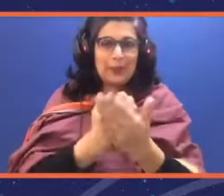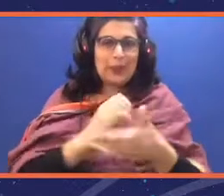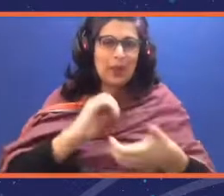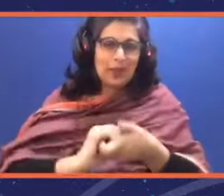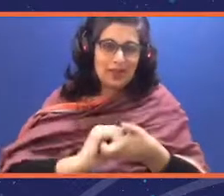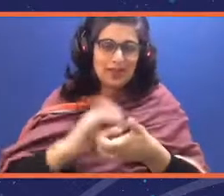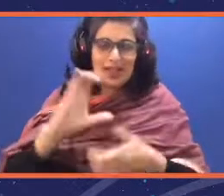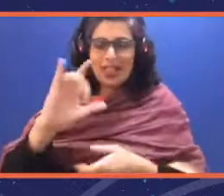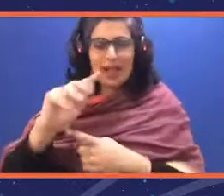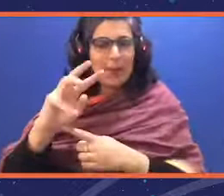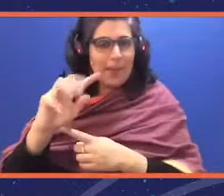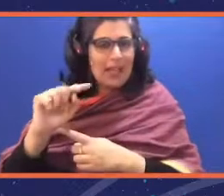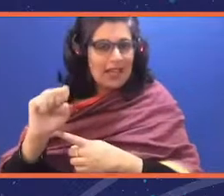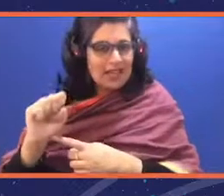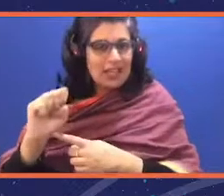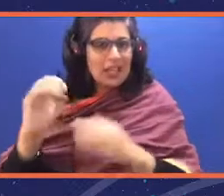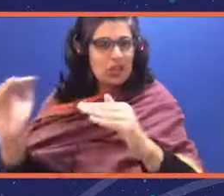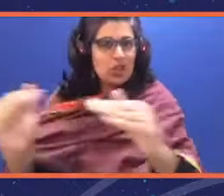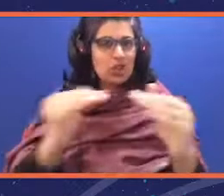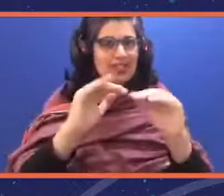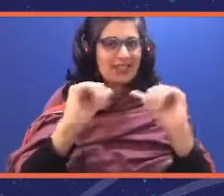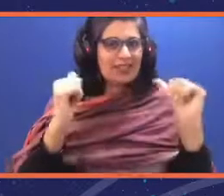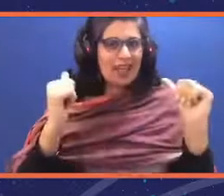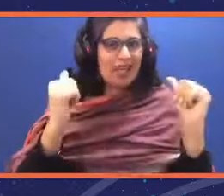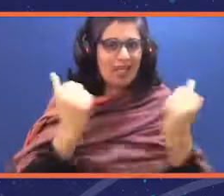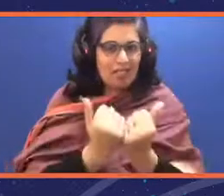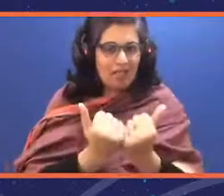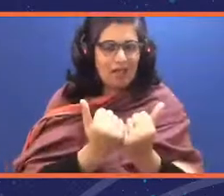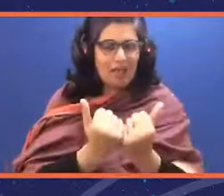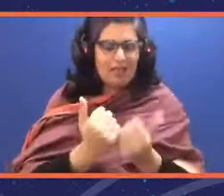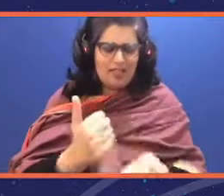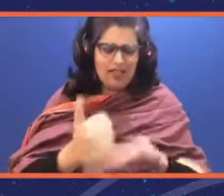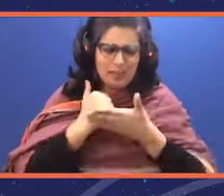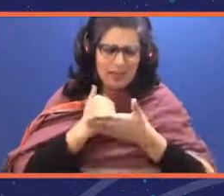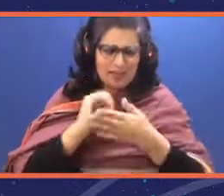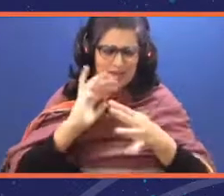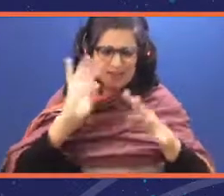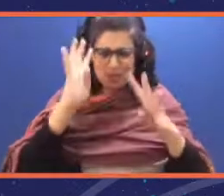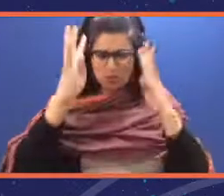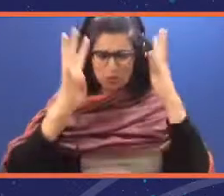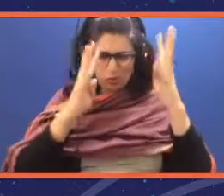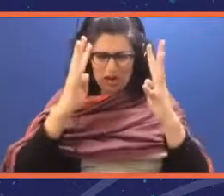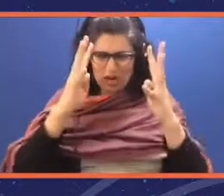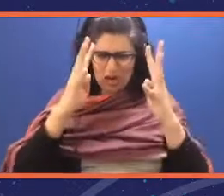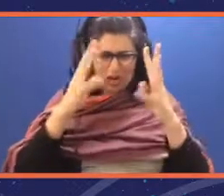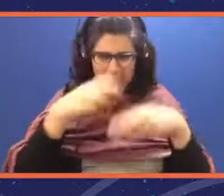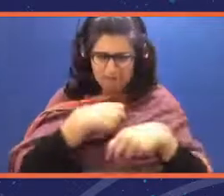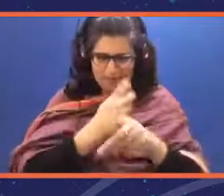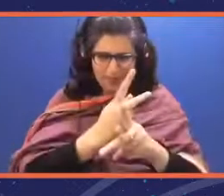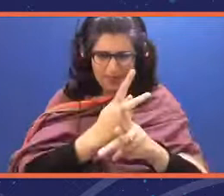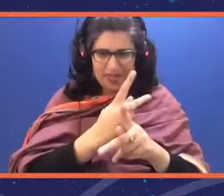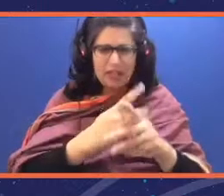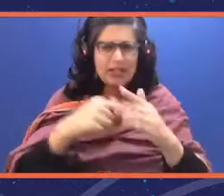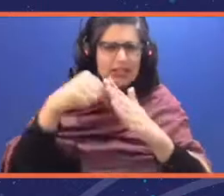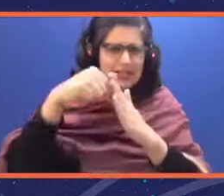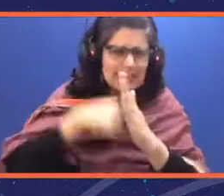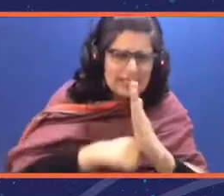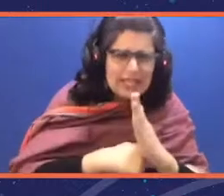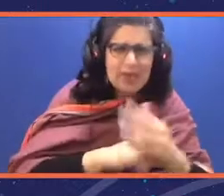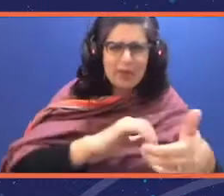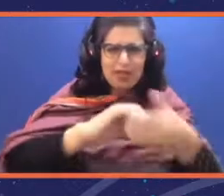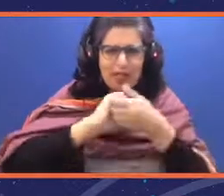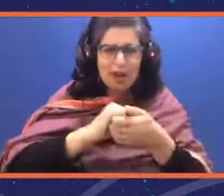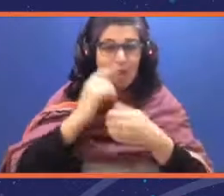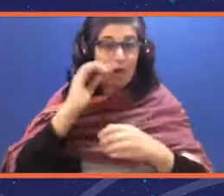Alliance. They really helped us create and were in deep collaboration around Creative Wildfire. Up next, we